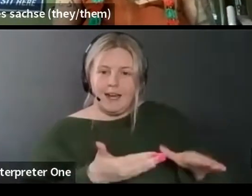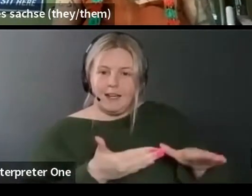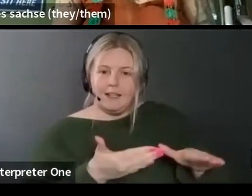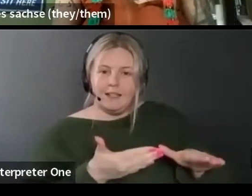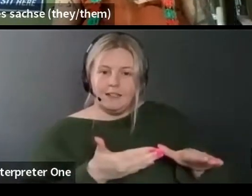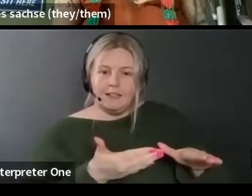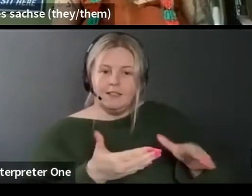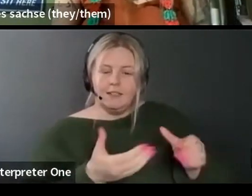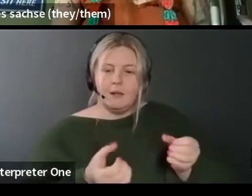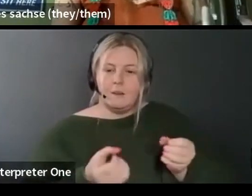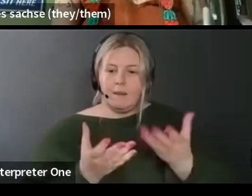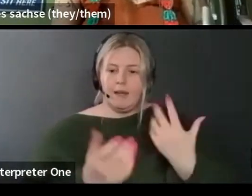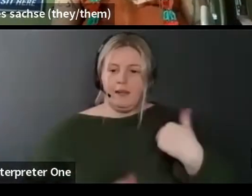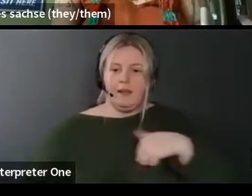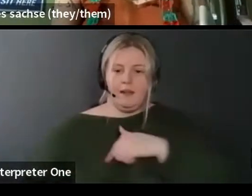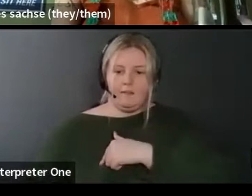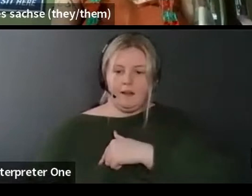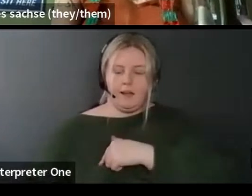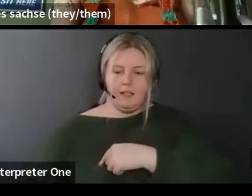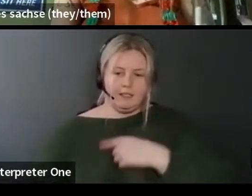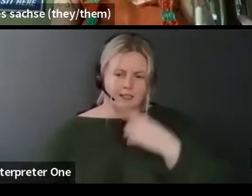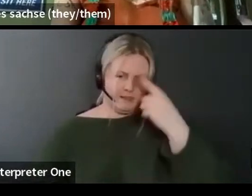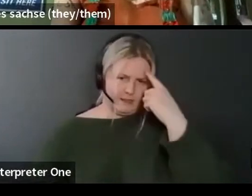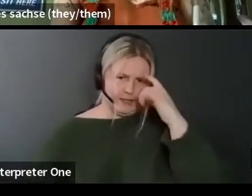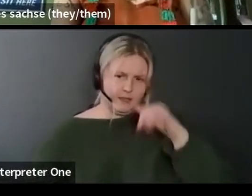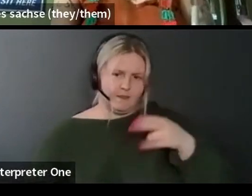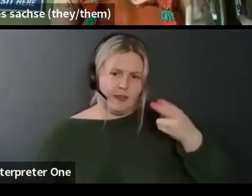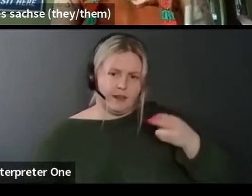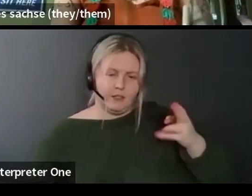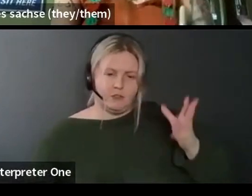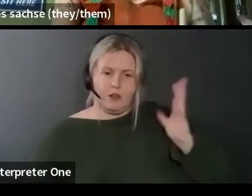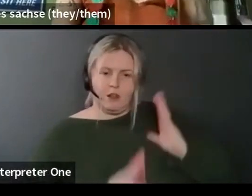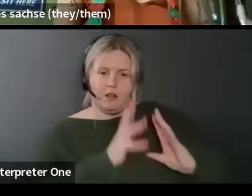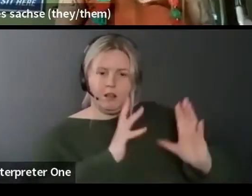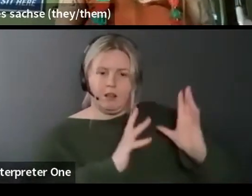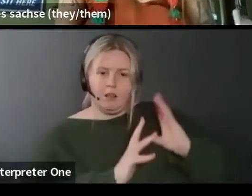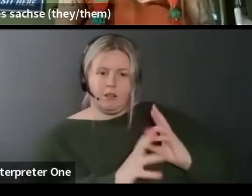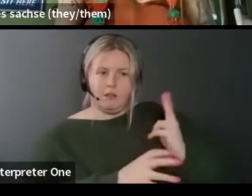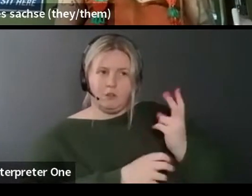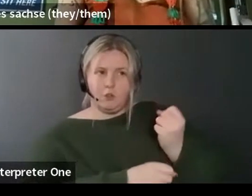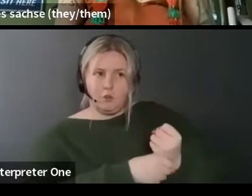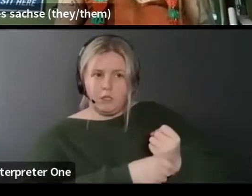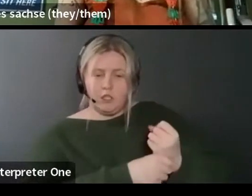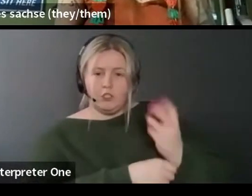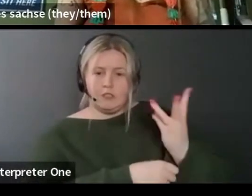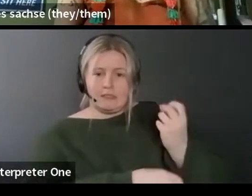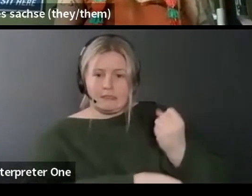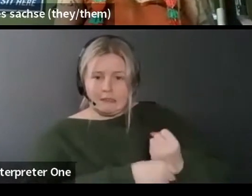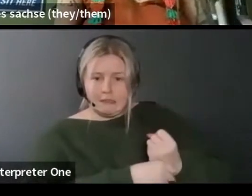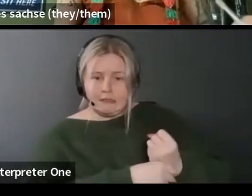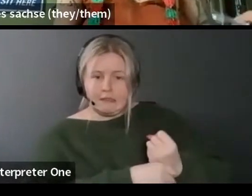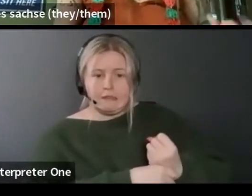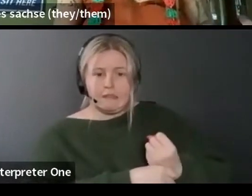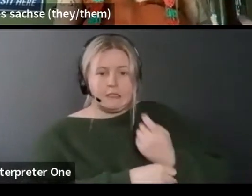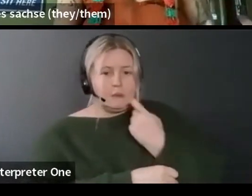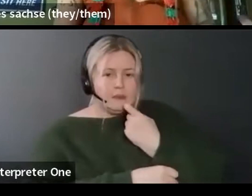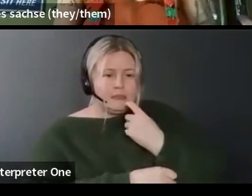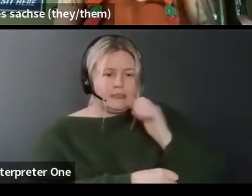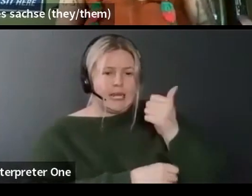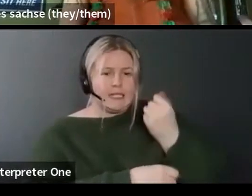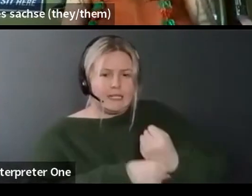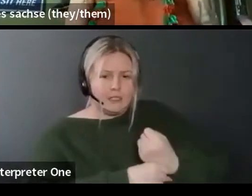us think of that history as going back, 2 years or 6 years or a